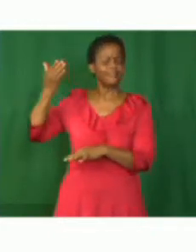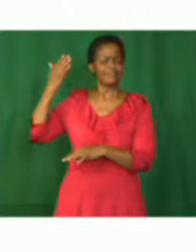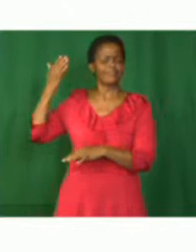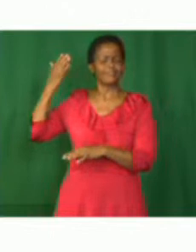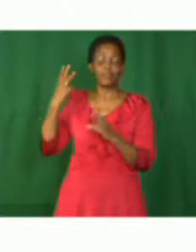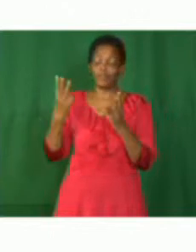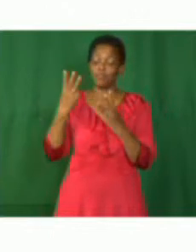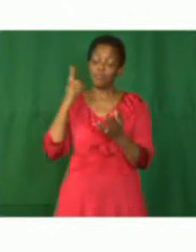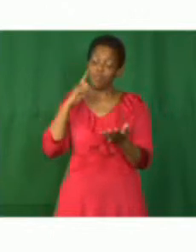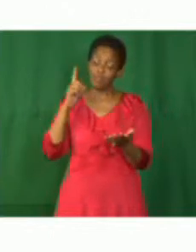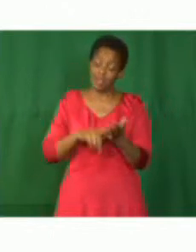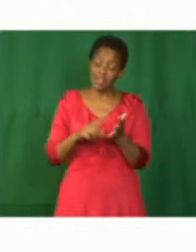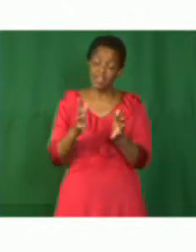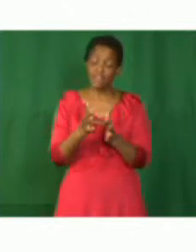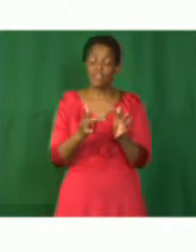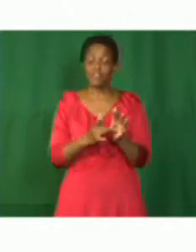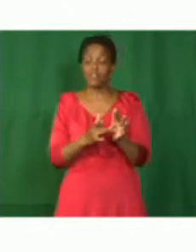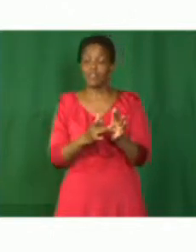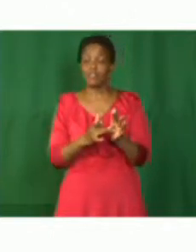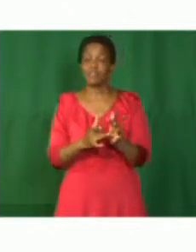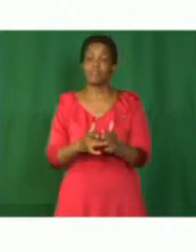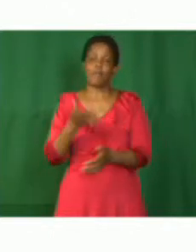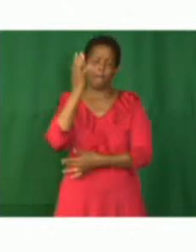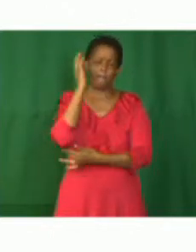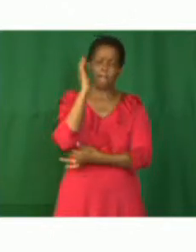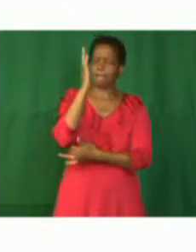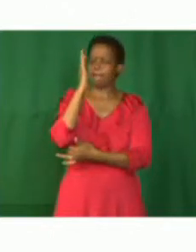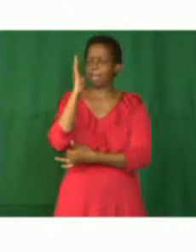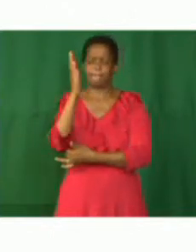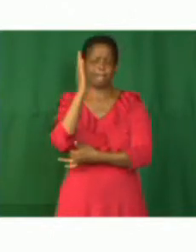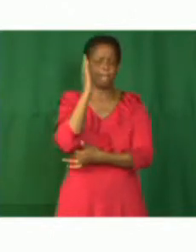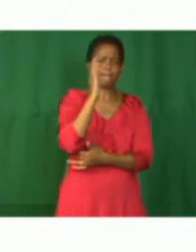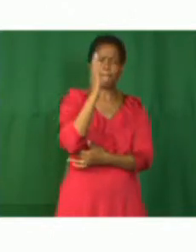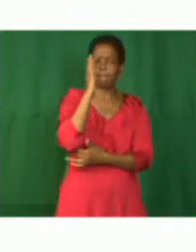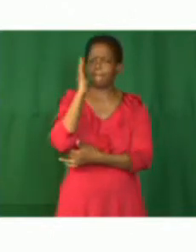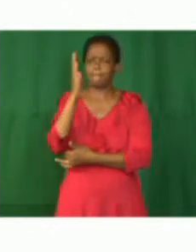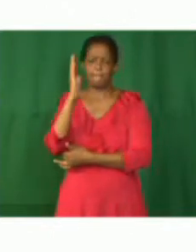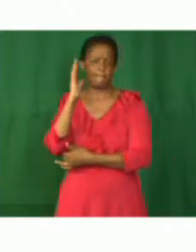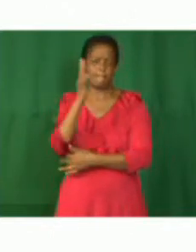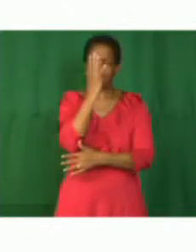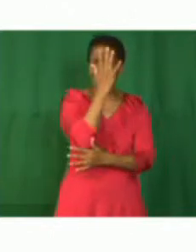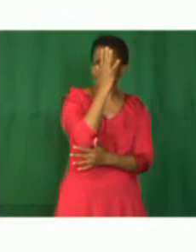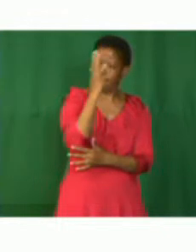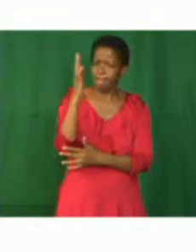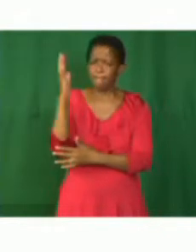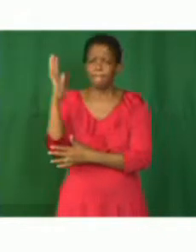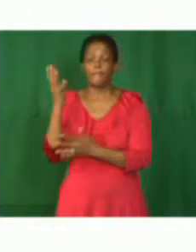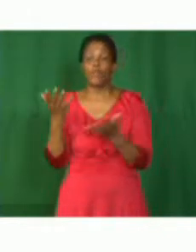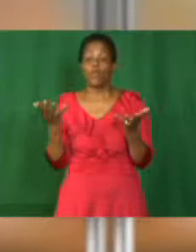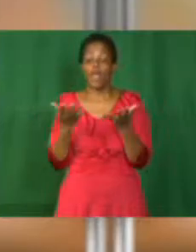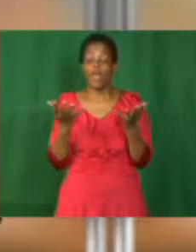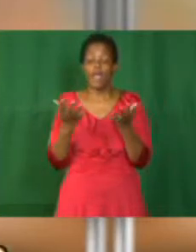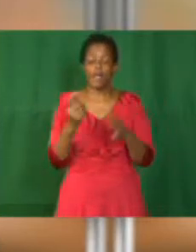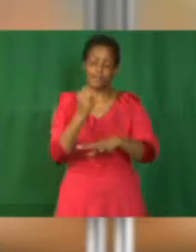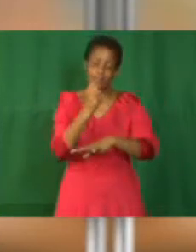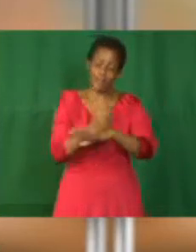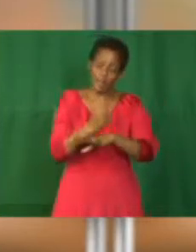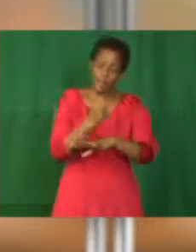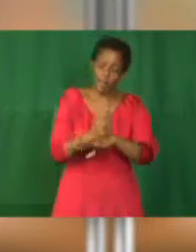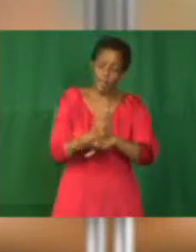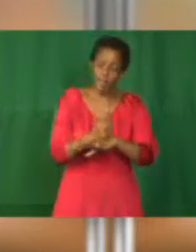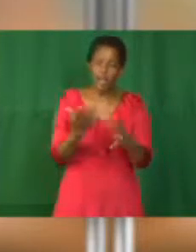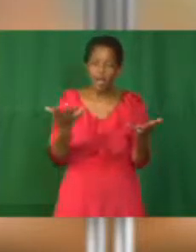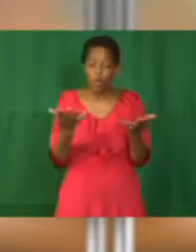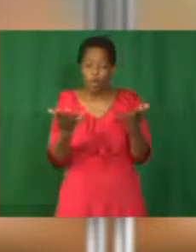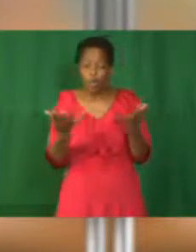possessed. So now, they would preach in the temple, they would preach crowds. And sometimes you